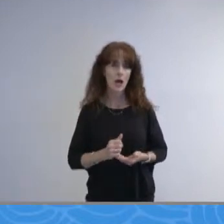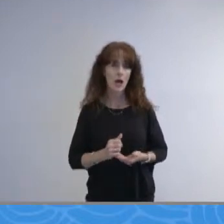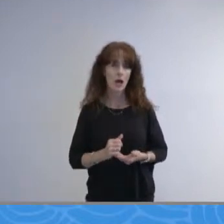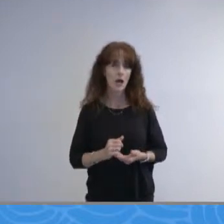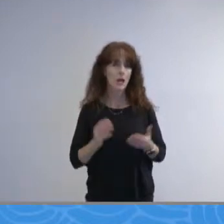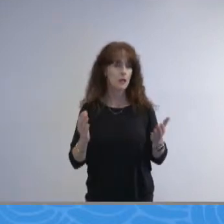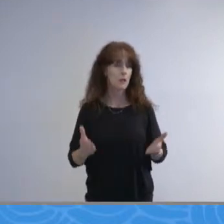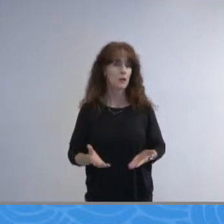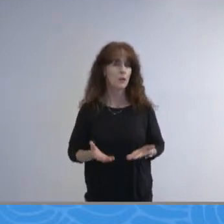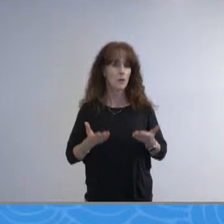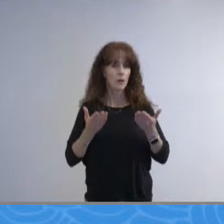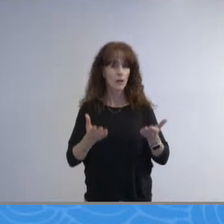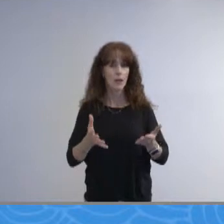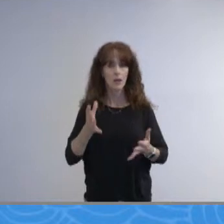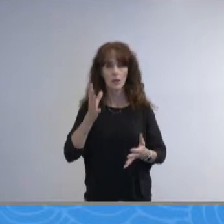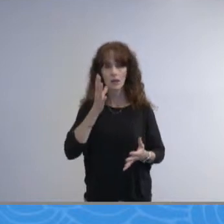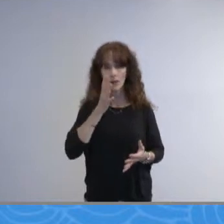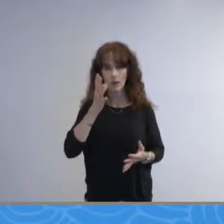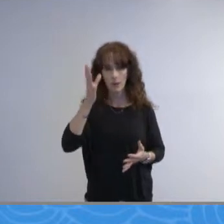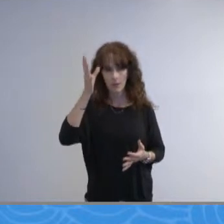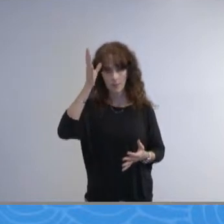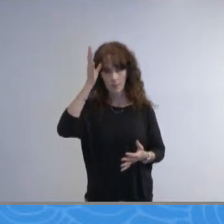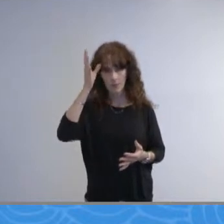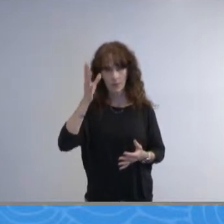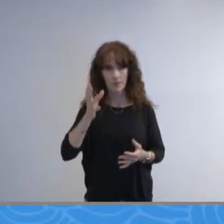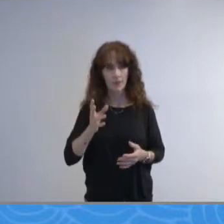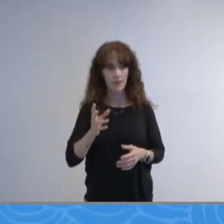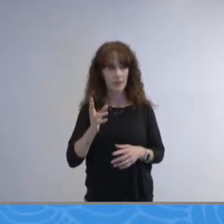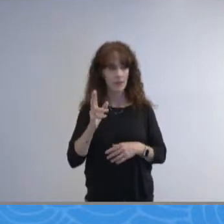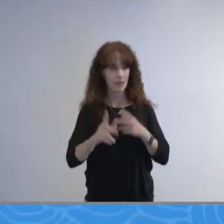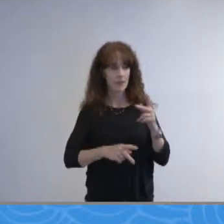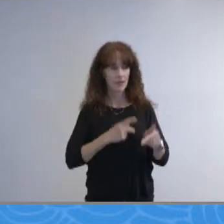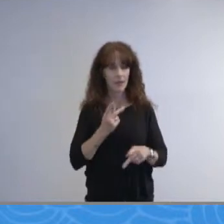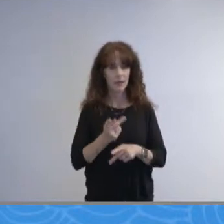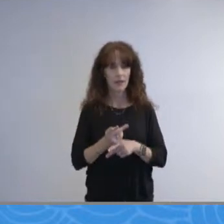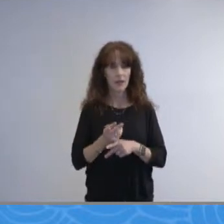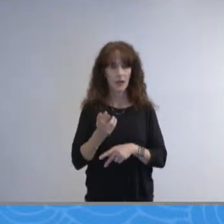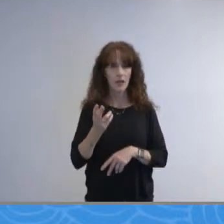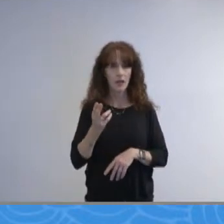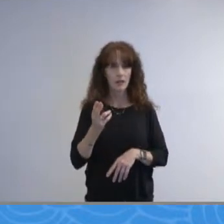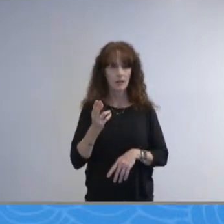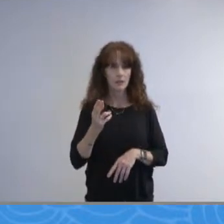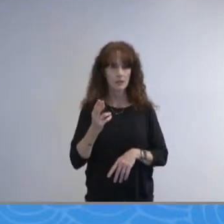not recommend to parents the nature of the disability or to recommend services.